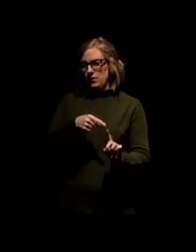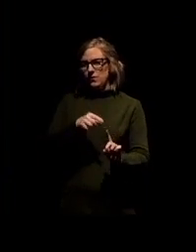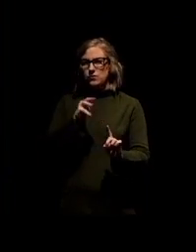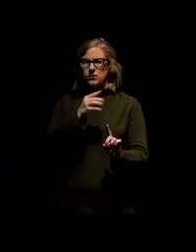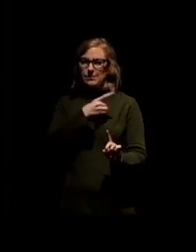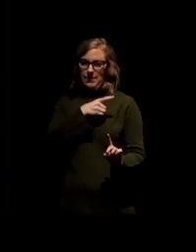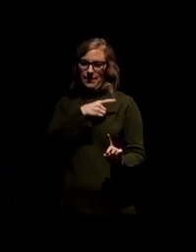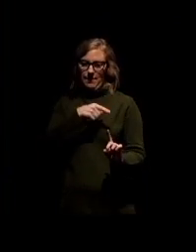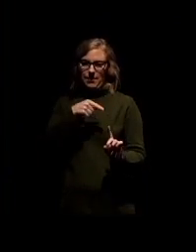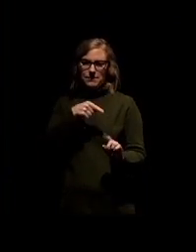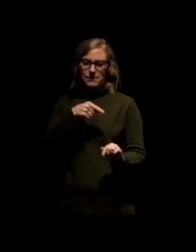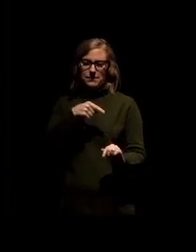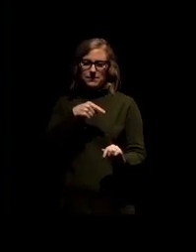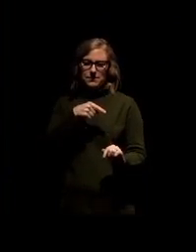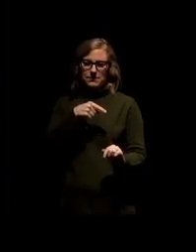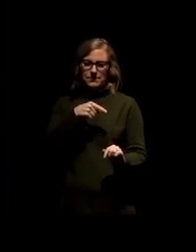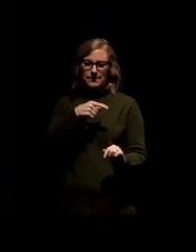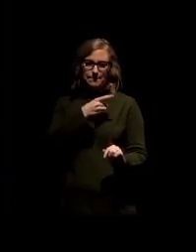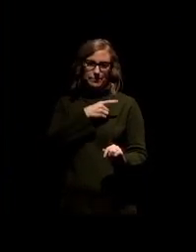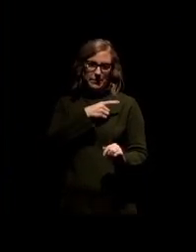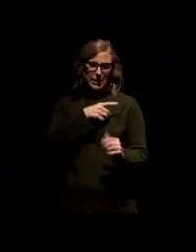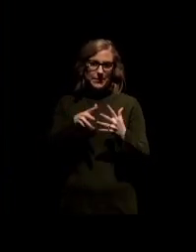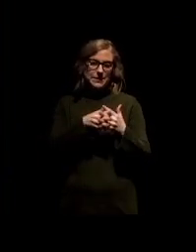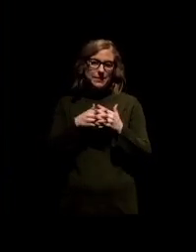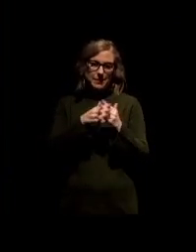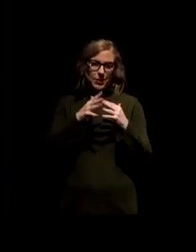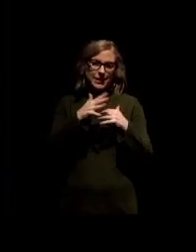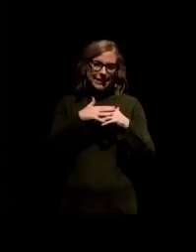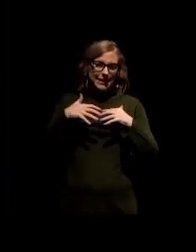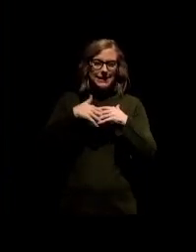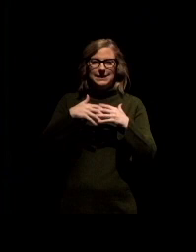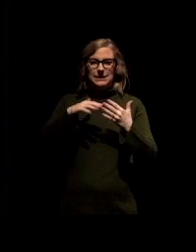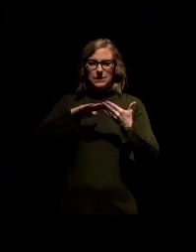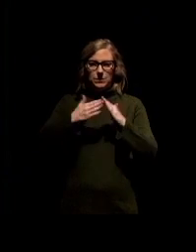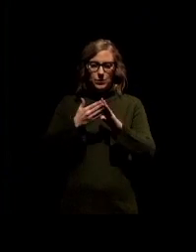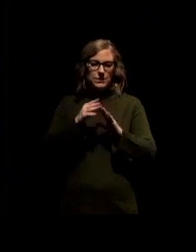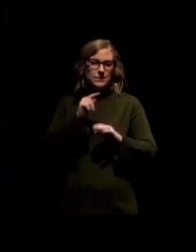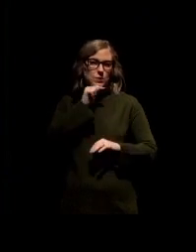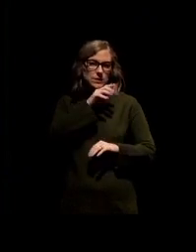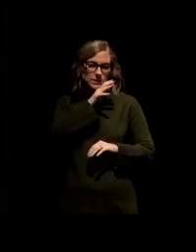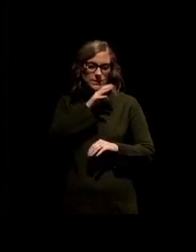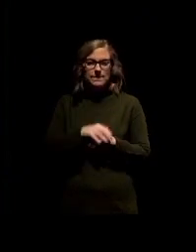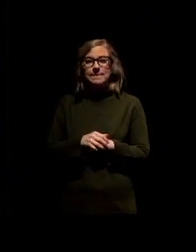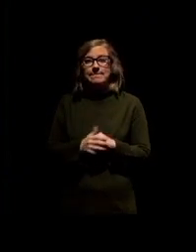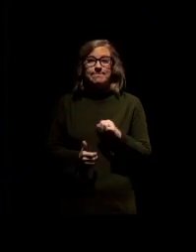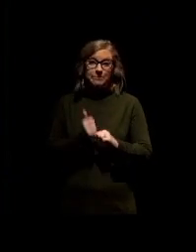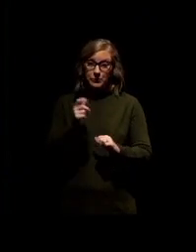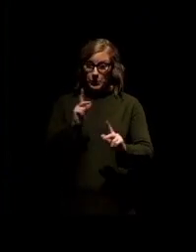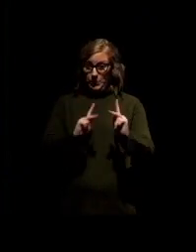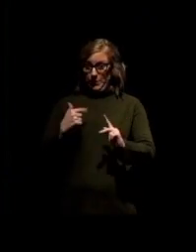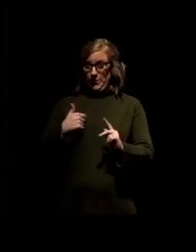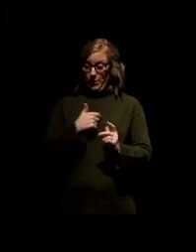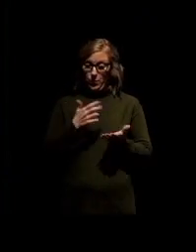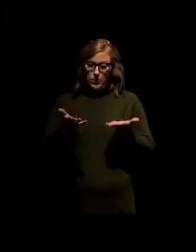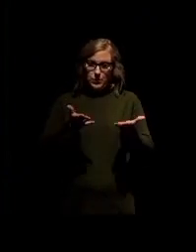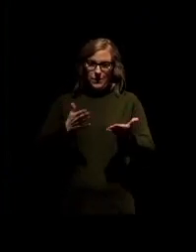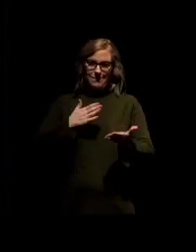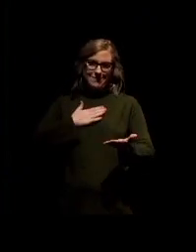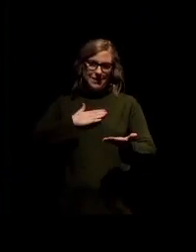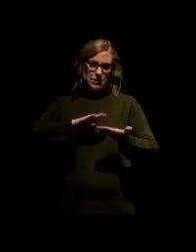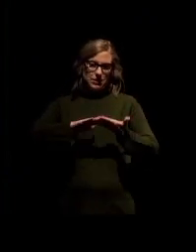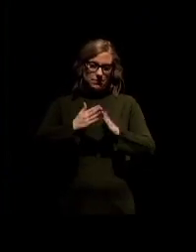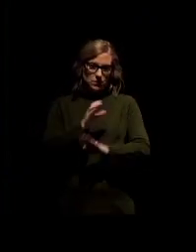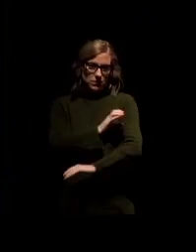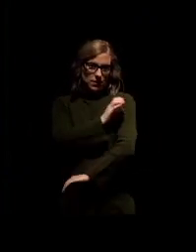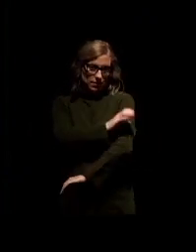Minneapolis and the American Indian community of the Twin Cities. Most of the people that we serve in my community